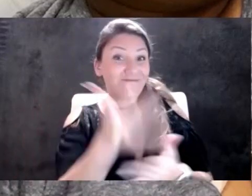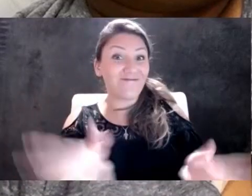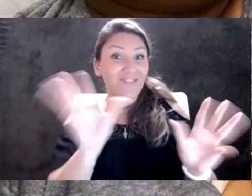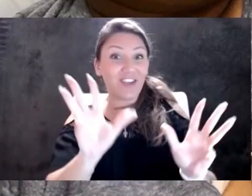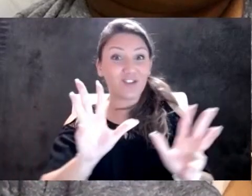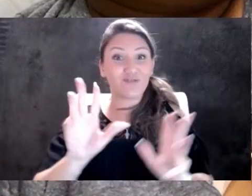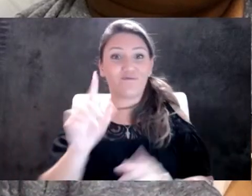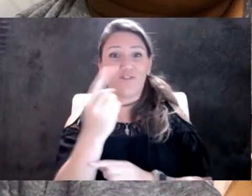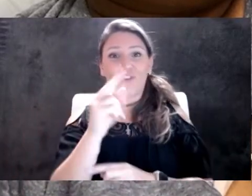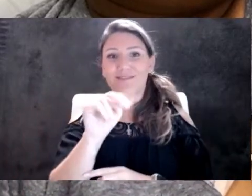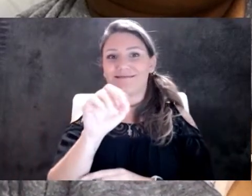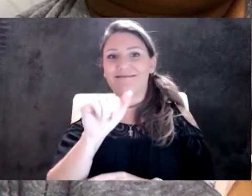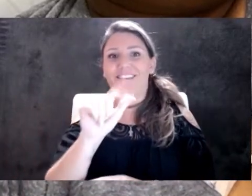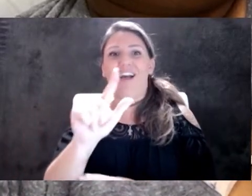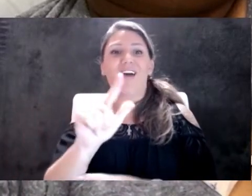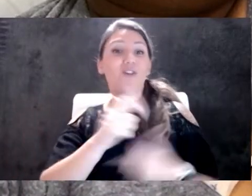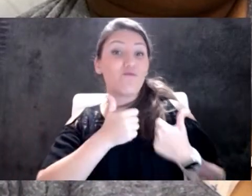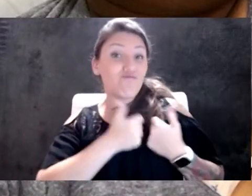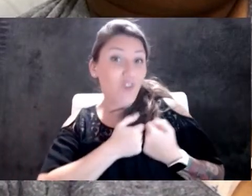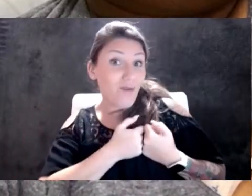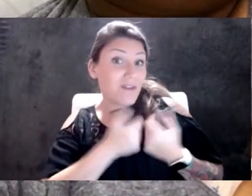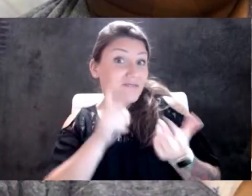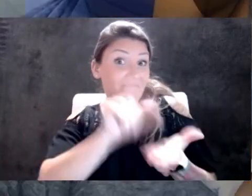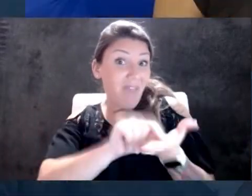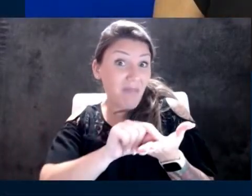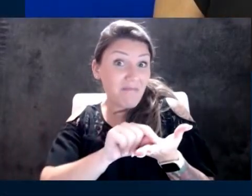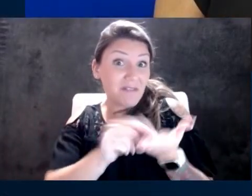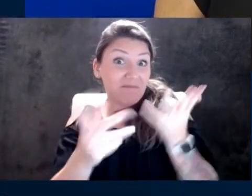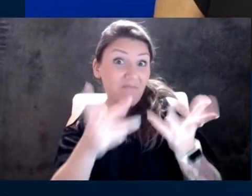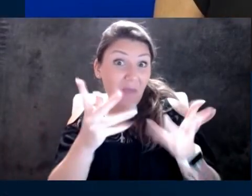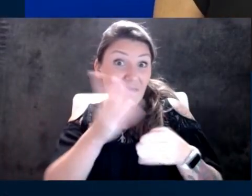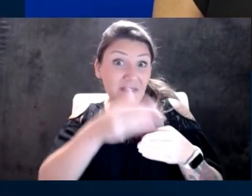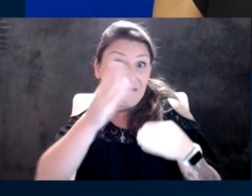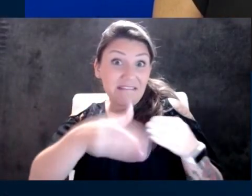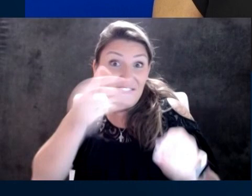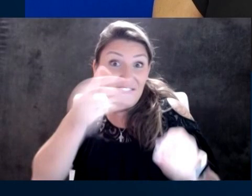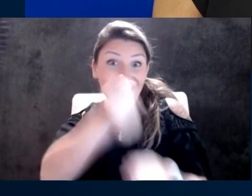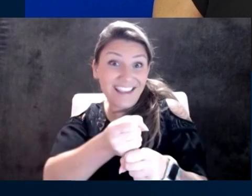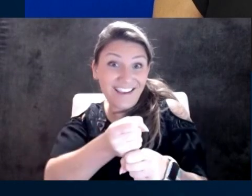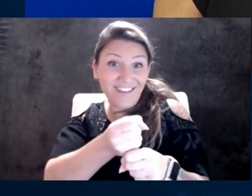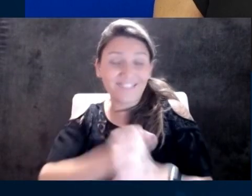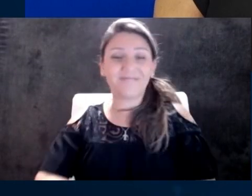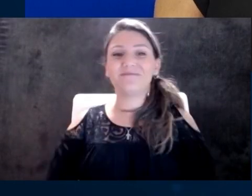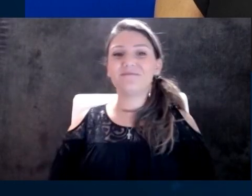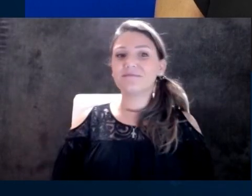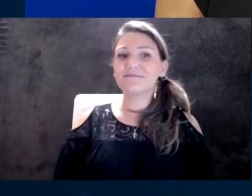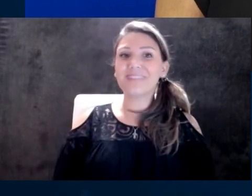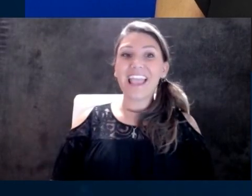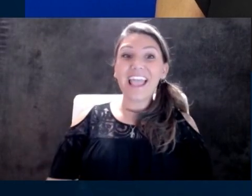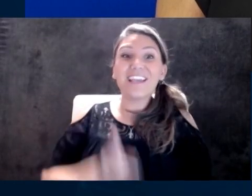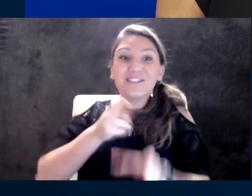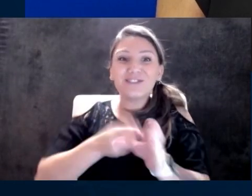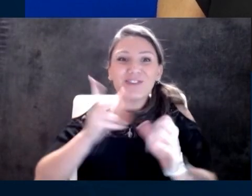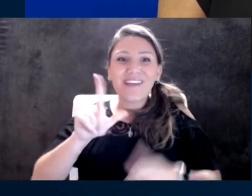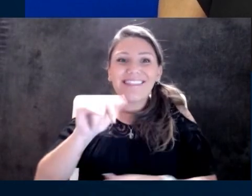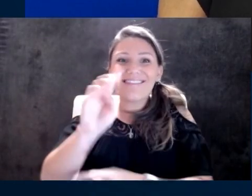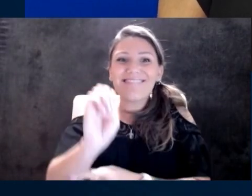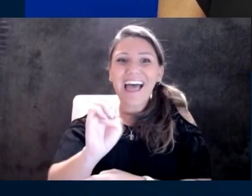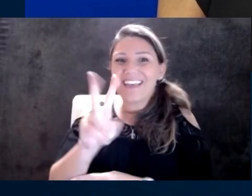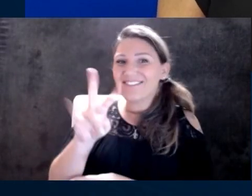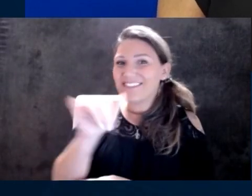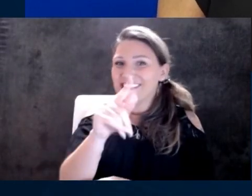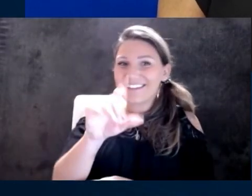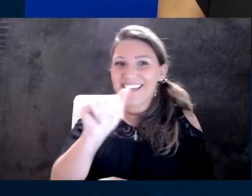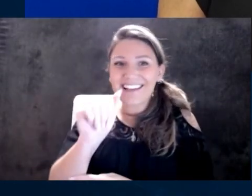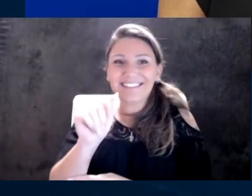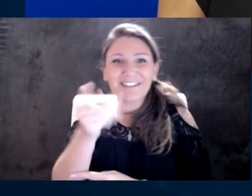romance, that she said could be published by the end of this year. And joining us live right now is Vanessa herself. Vanessa, good morning. So